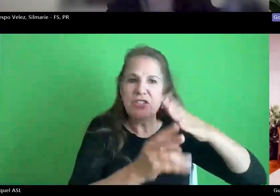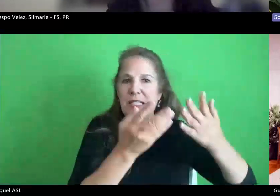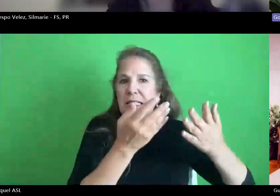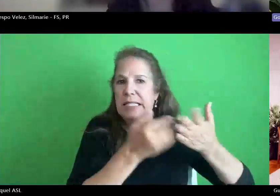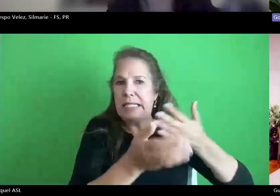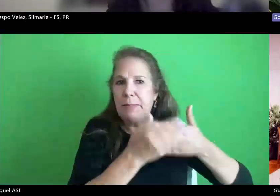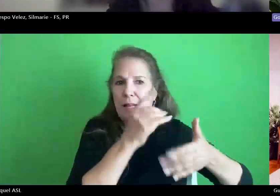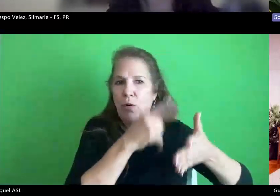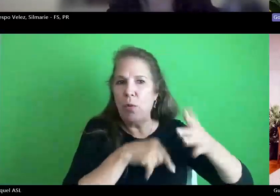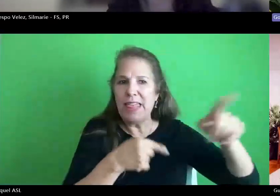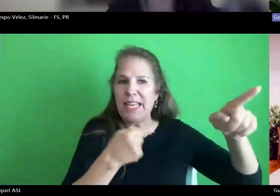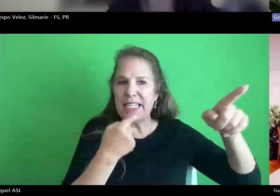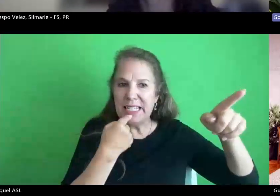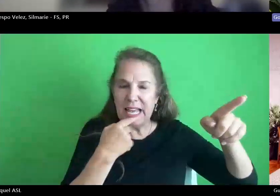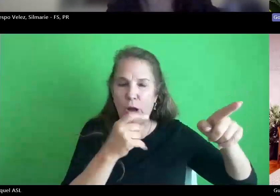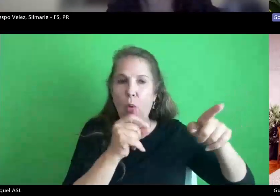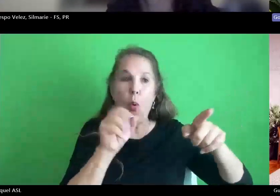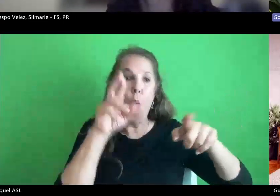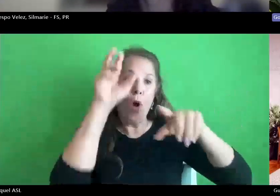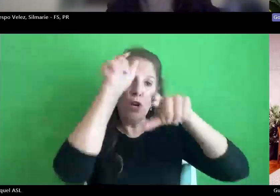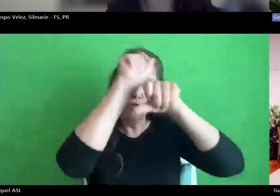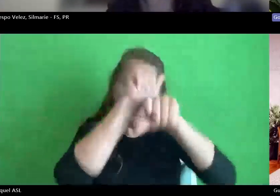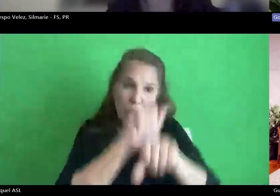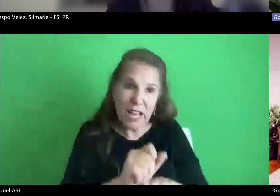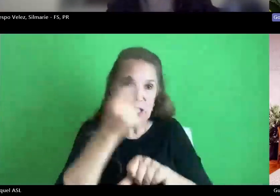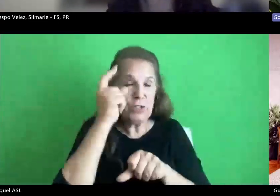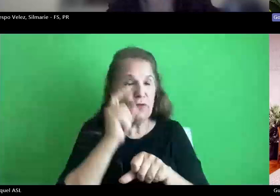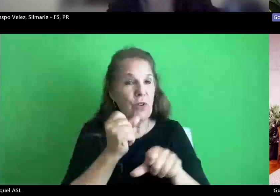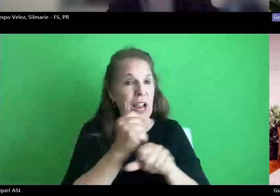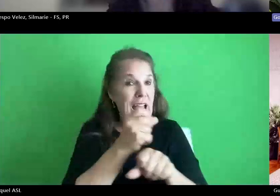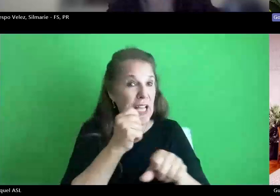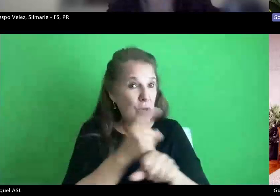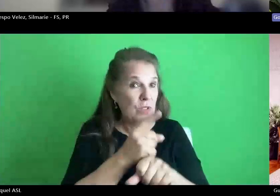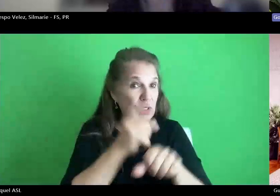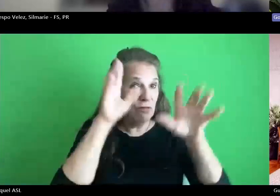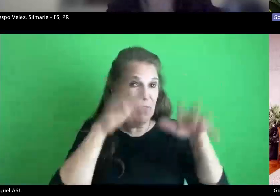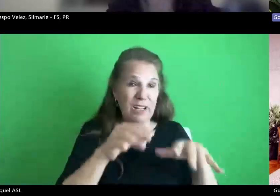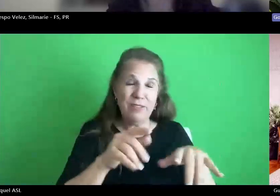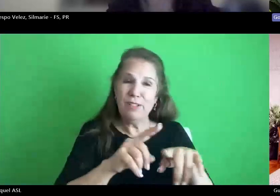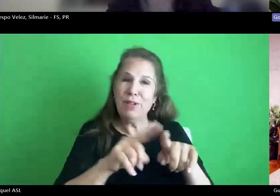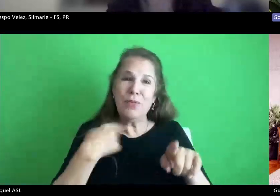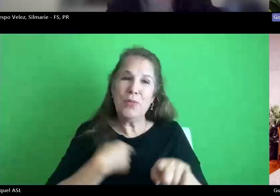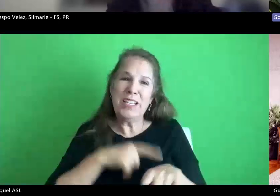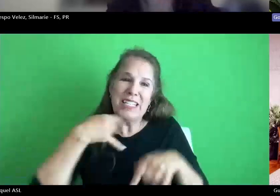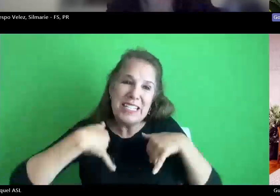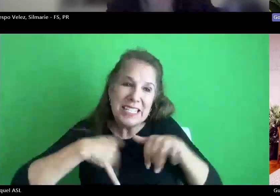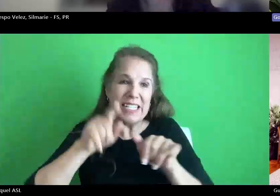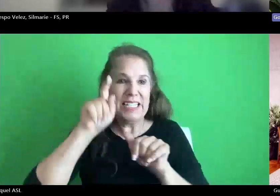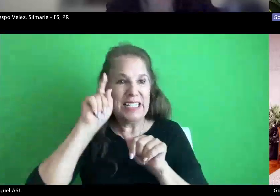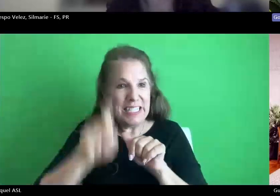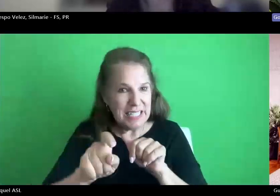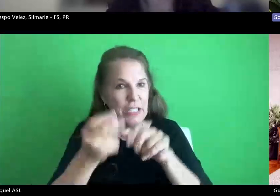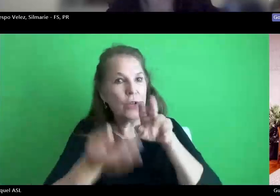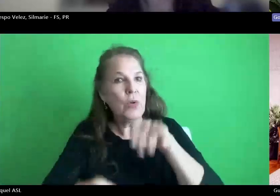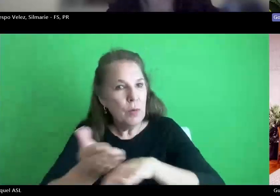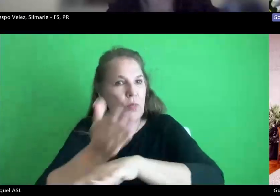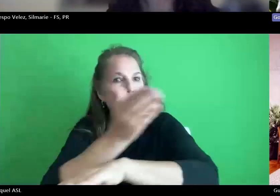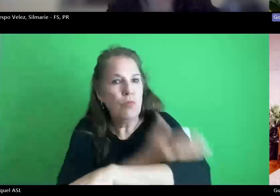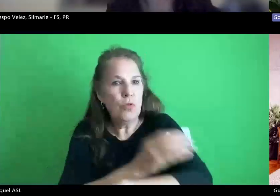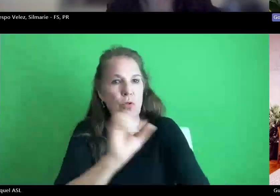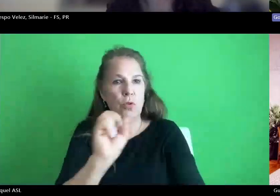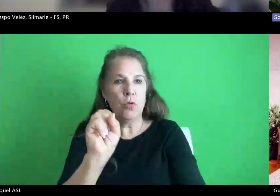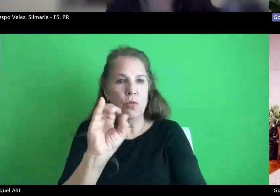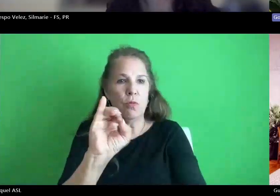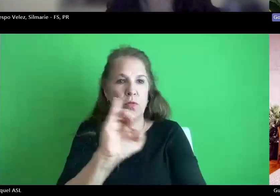indicate or the trends in annual rainfall, there's a definite need for improving soil health practices,